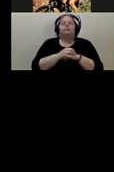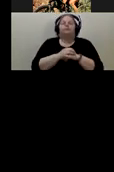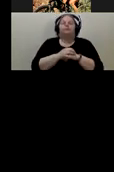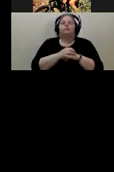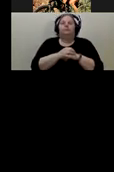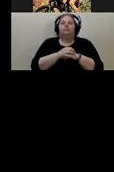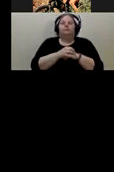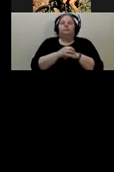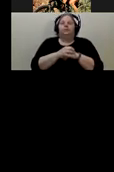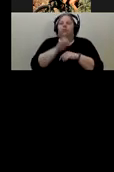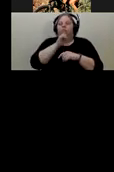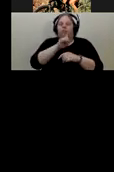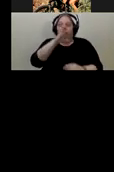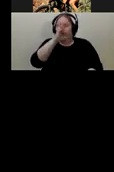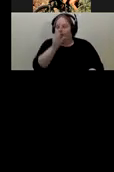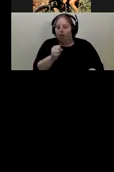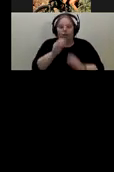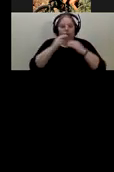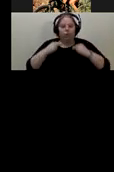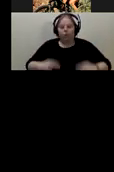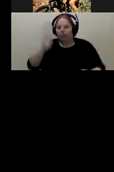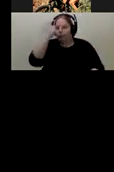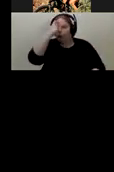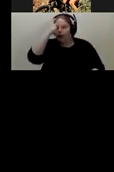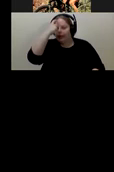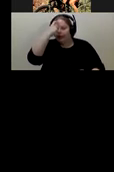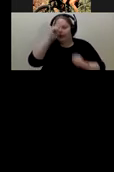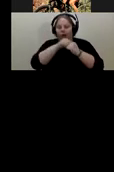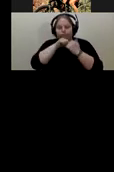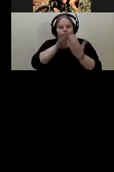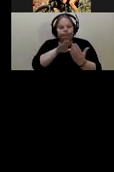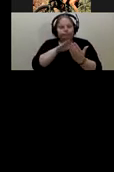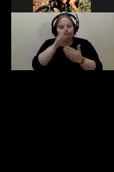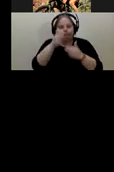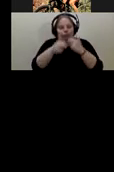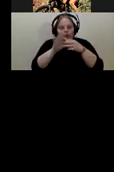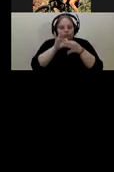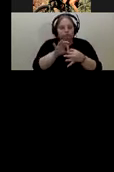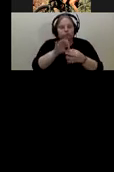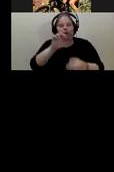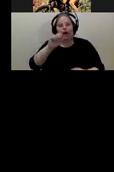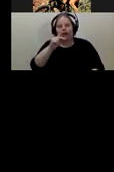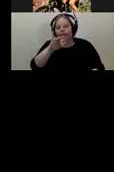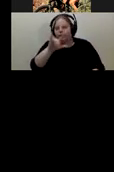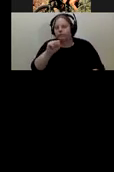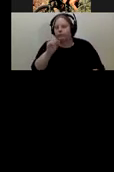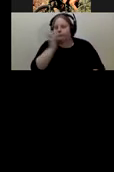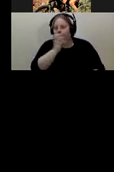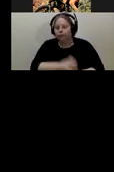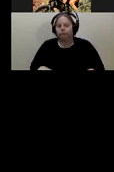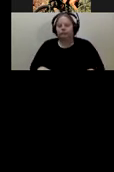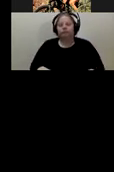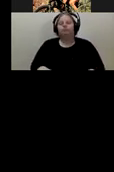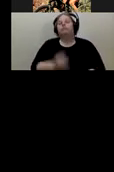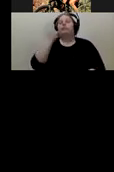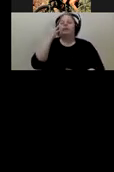just fascinating the human brain and how we deal with ethical issues is. So if whether you